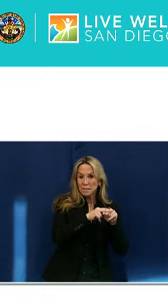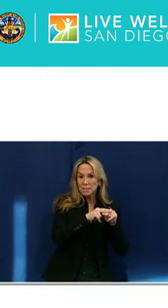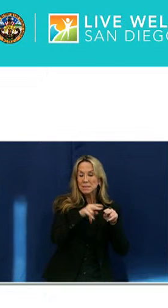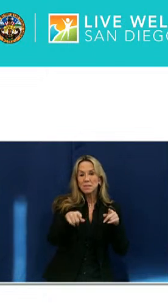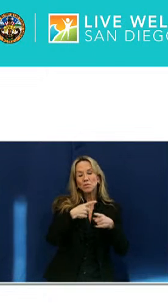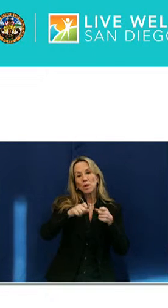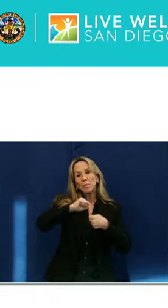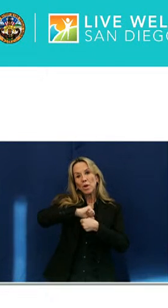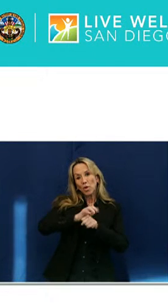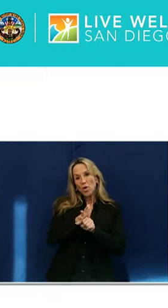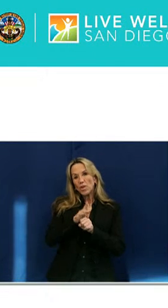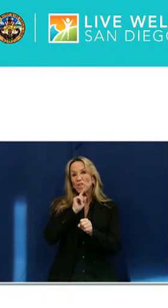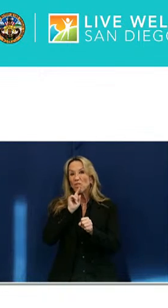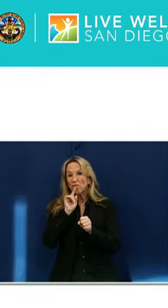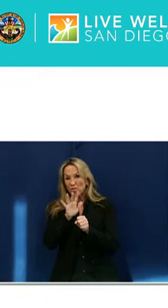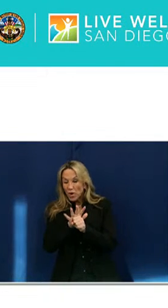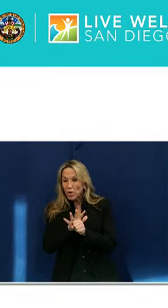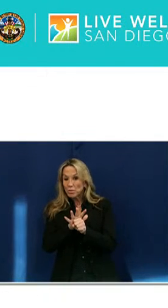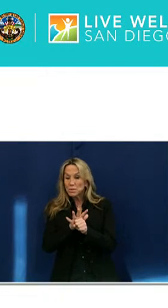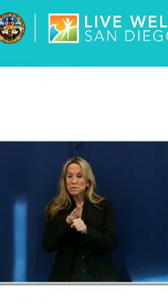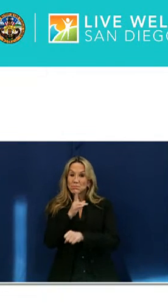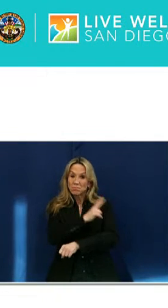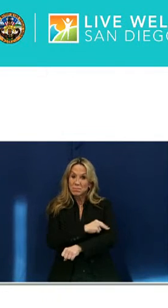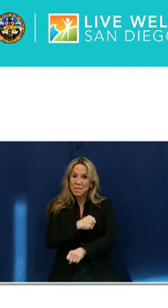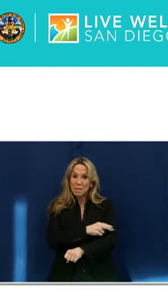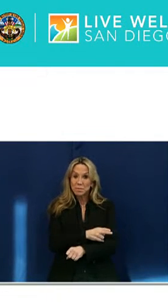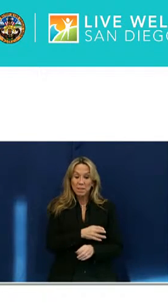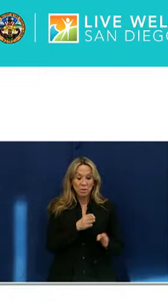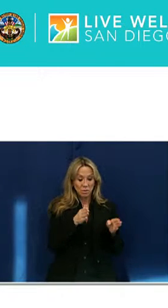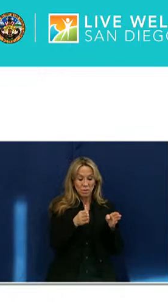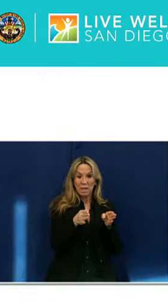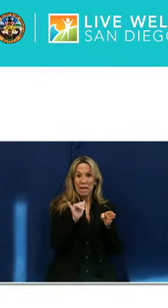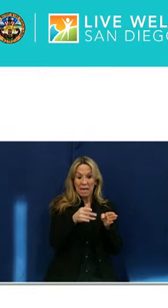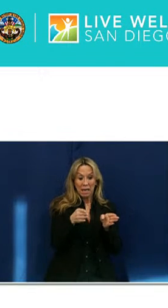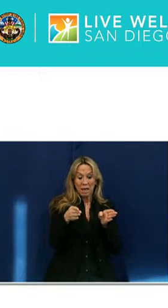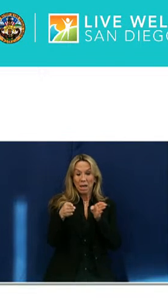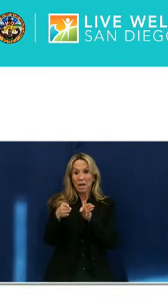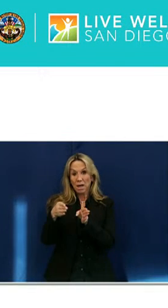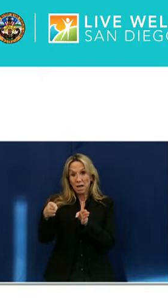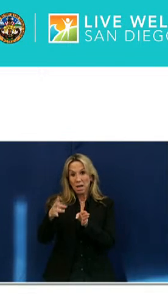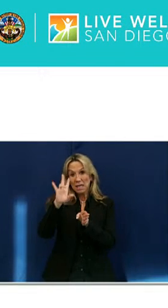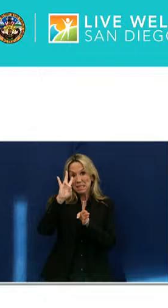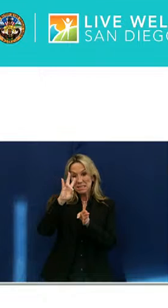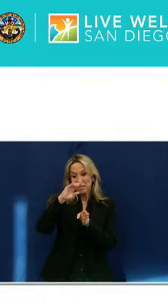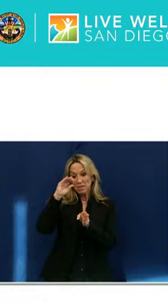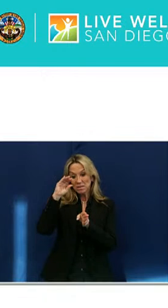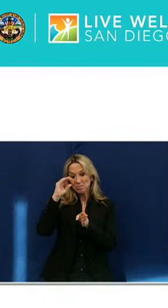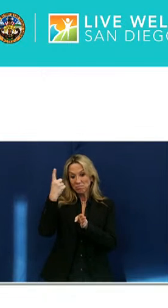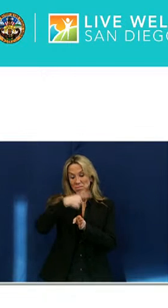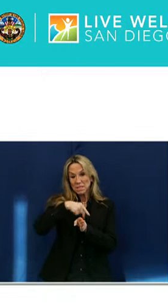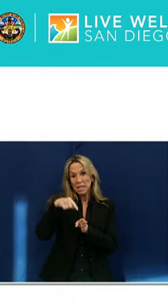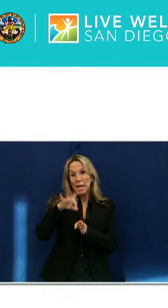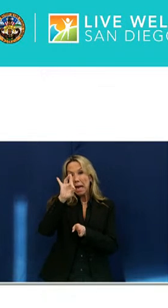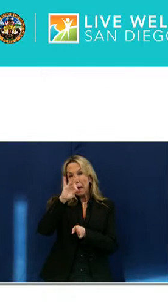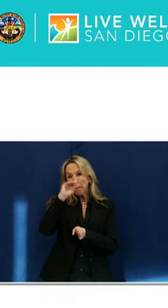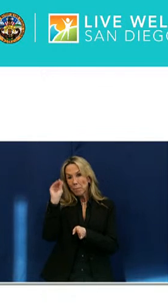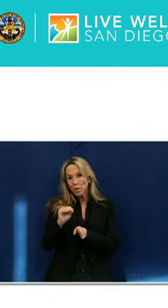confirmed hospitalized cases. And for the same 7-day period, it was 8% increase